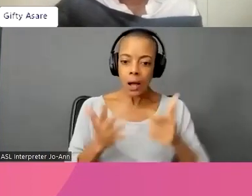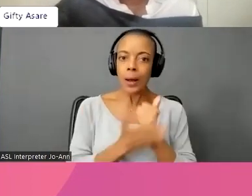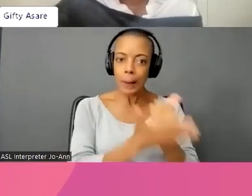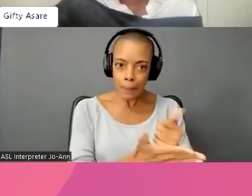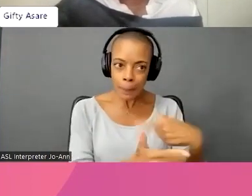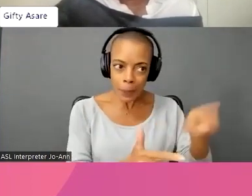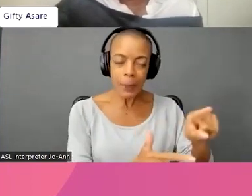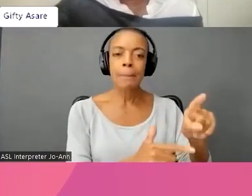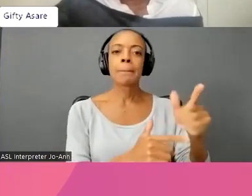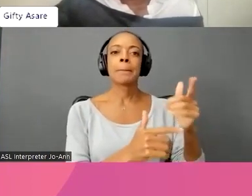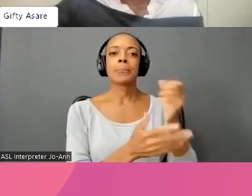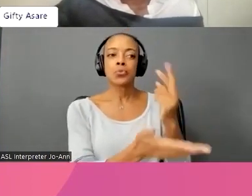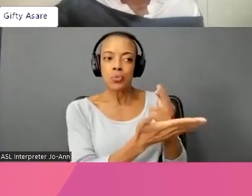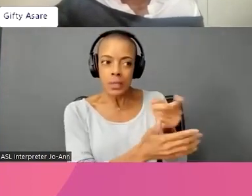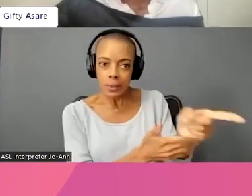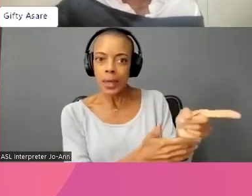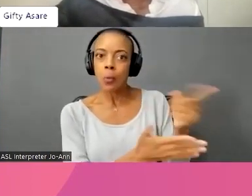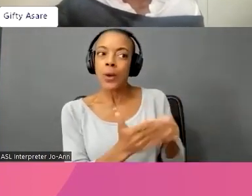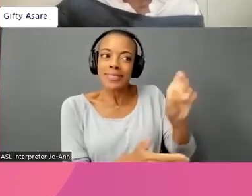rehabilitated.